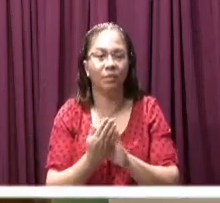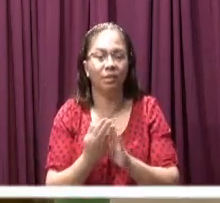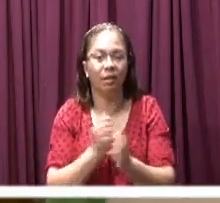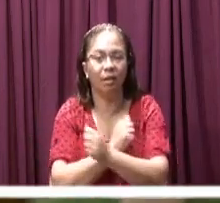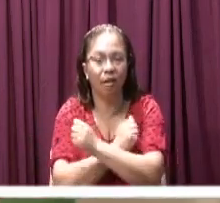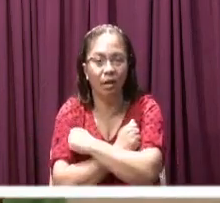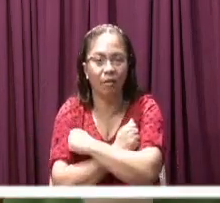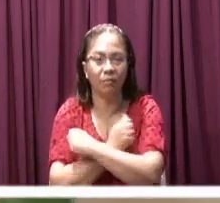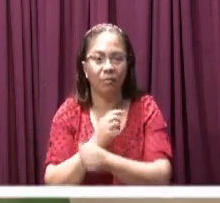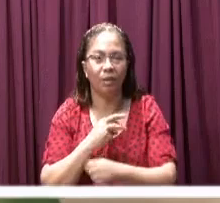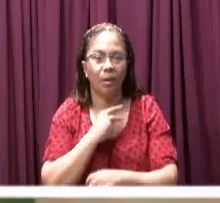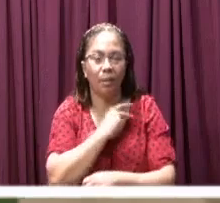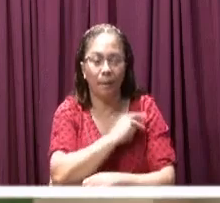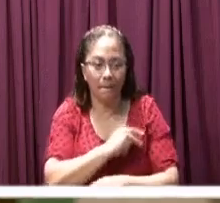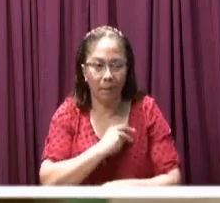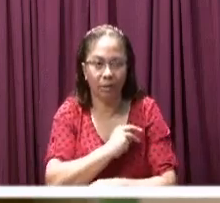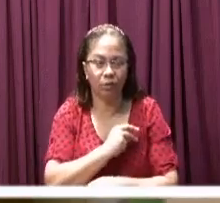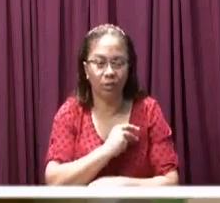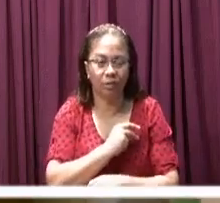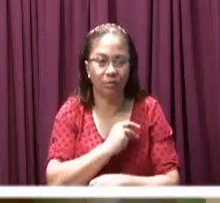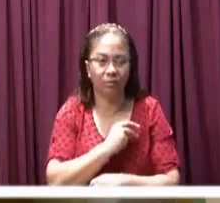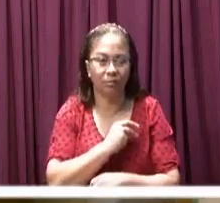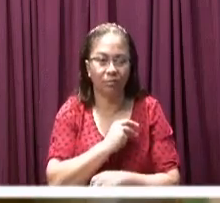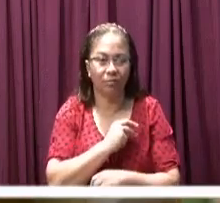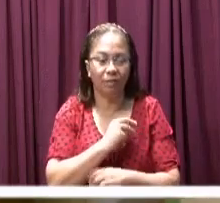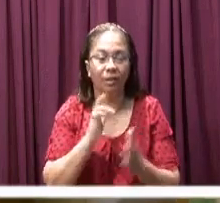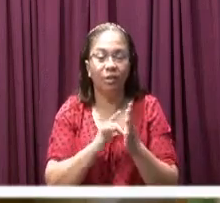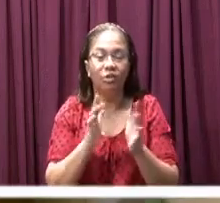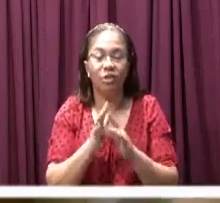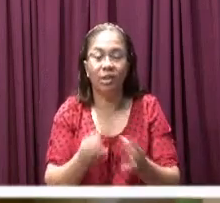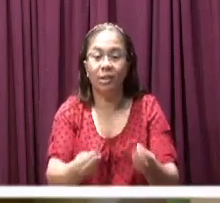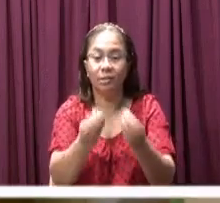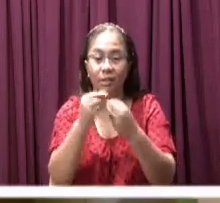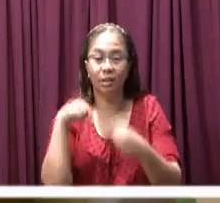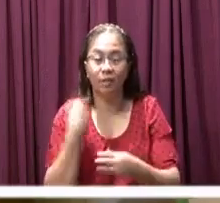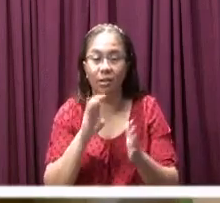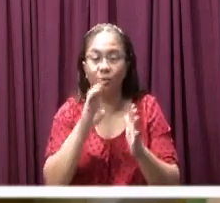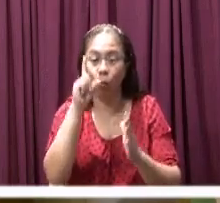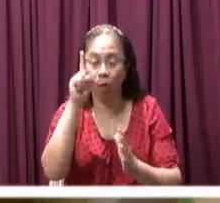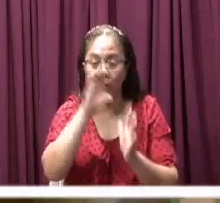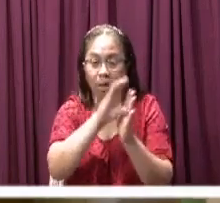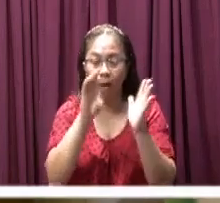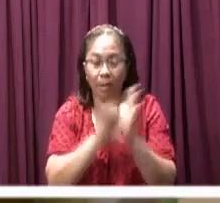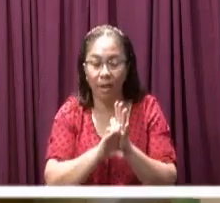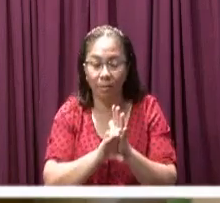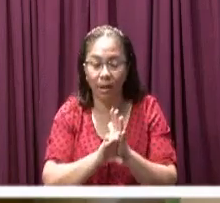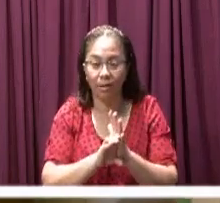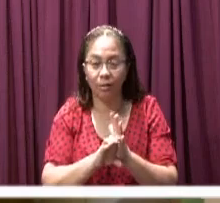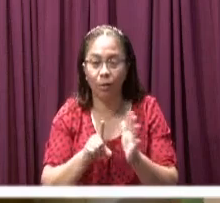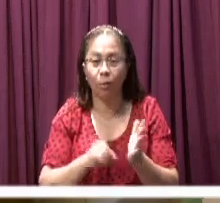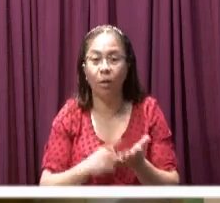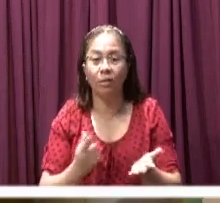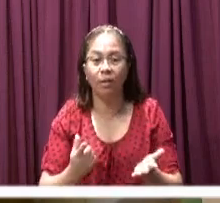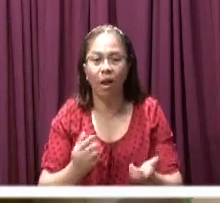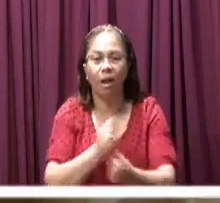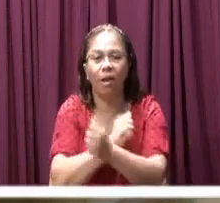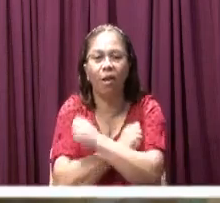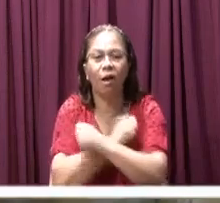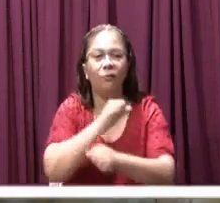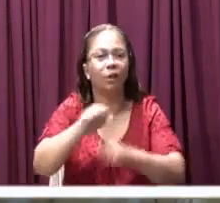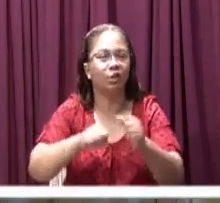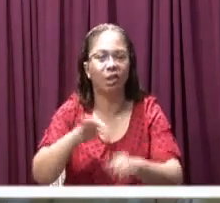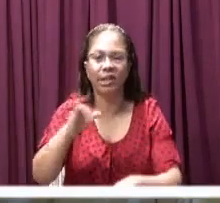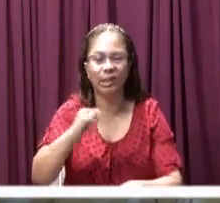is a mission. There's one commandment I give you. Love one another as I have loved you. That's